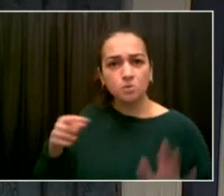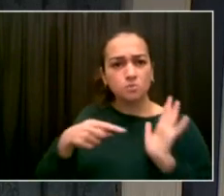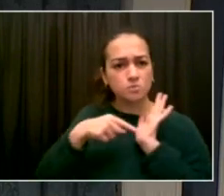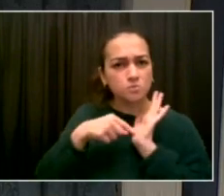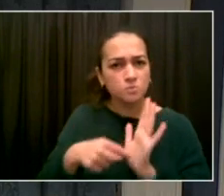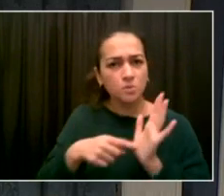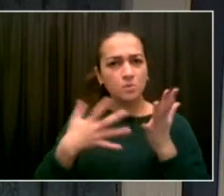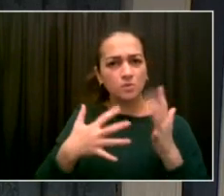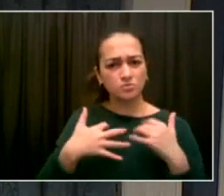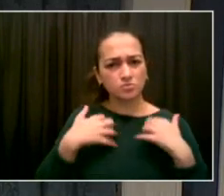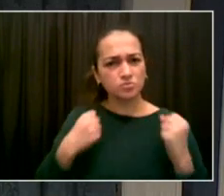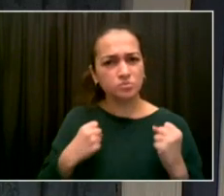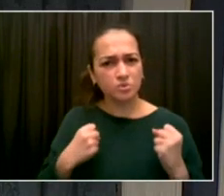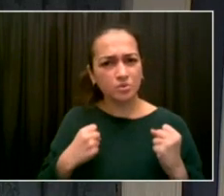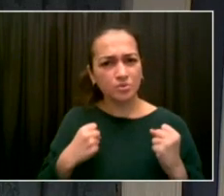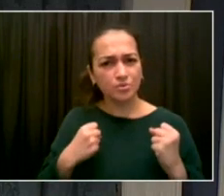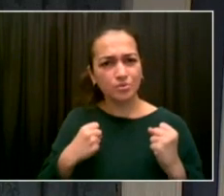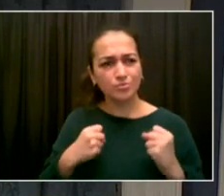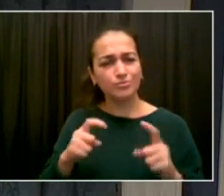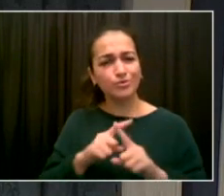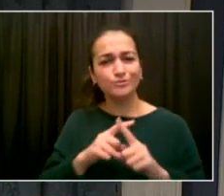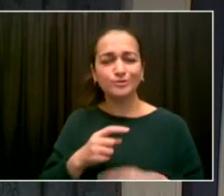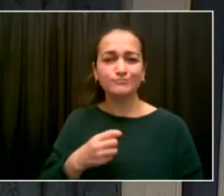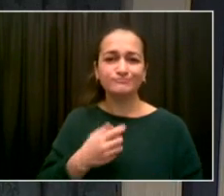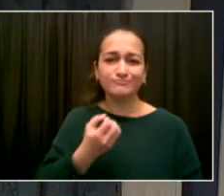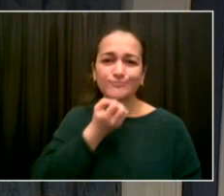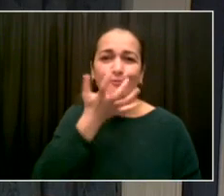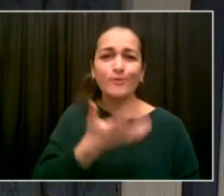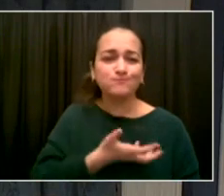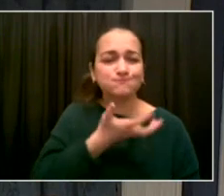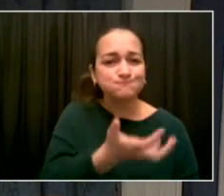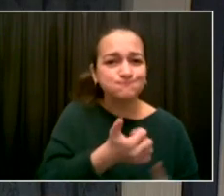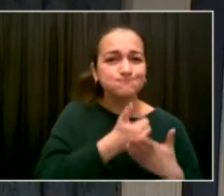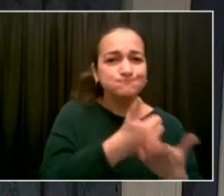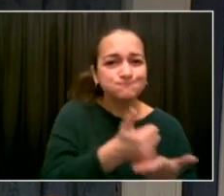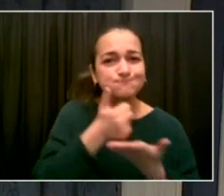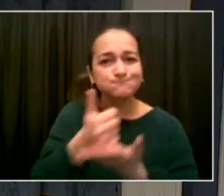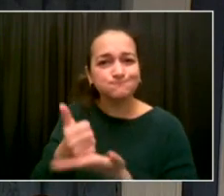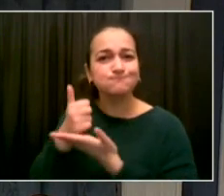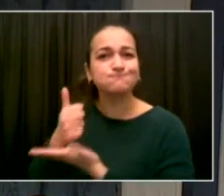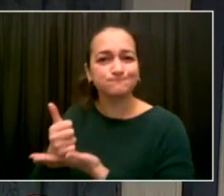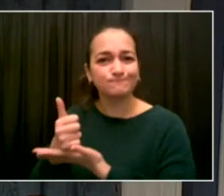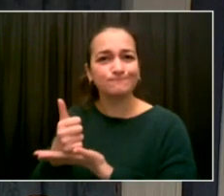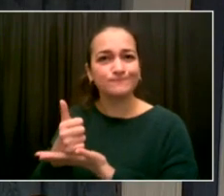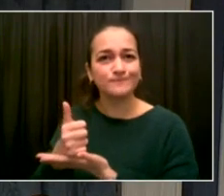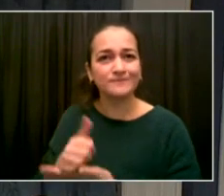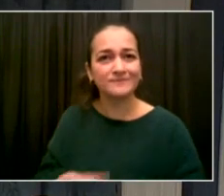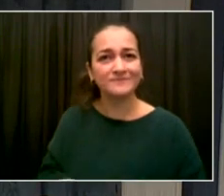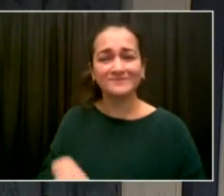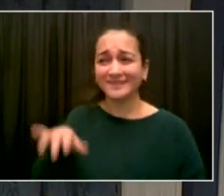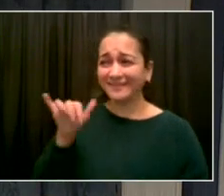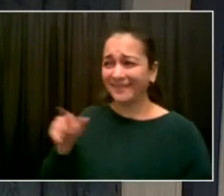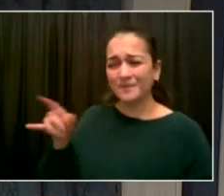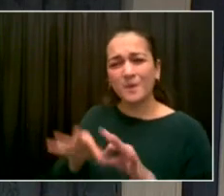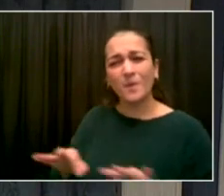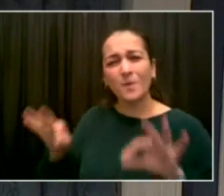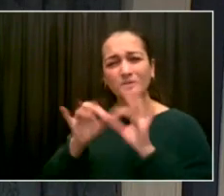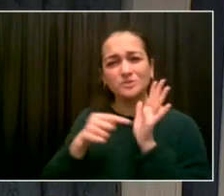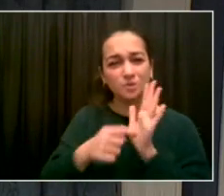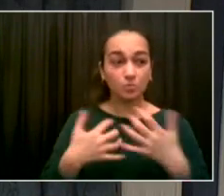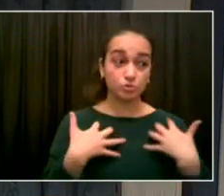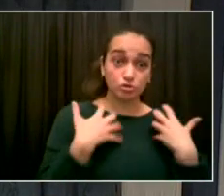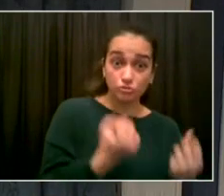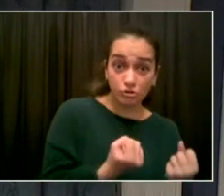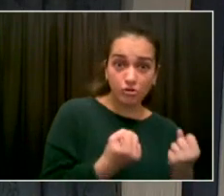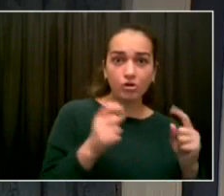young people. This is the way to live, and I want to thank you for that. It makes a huge difference. Thank you, Mr. Mayor. It makes a huge difference. Now, here's the question on behalf